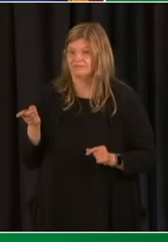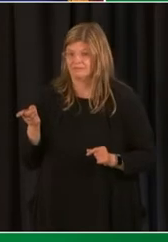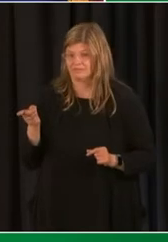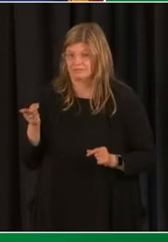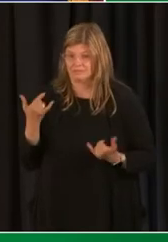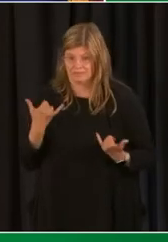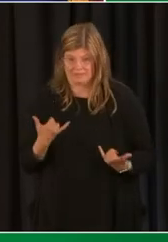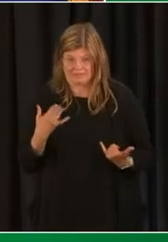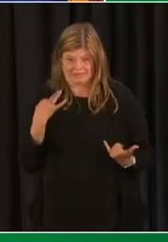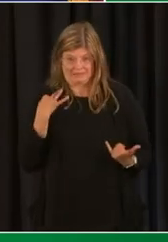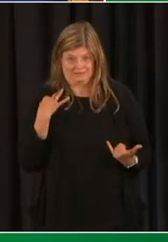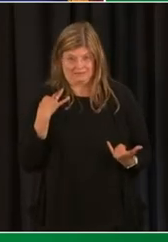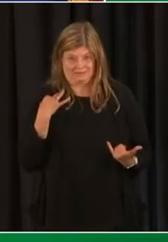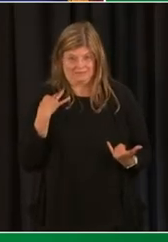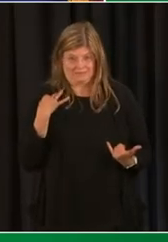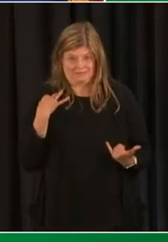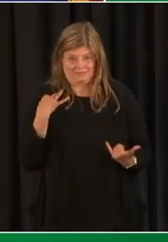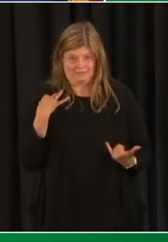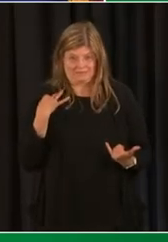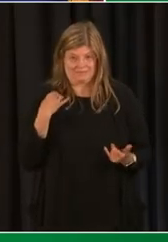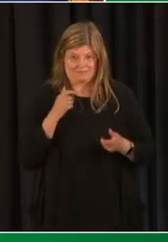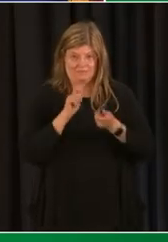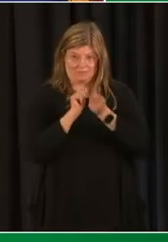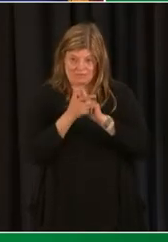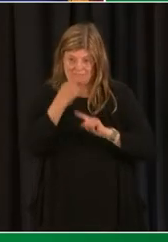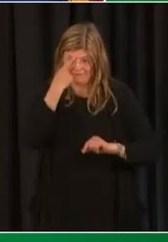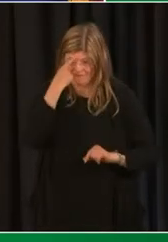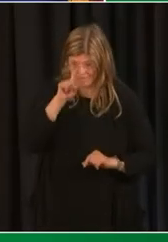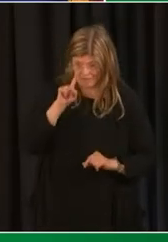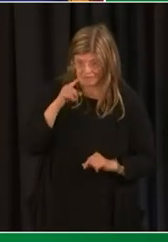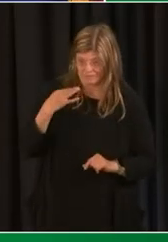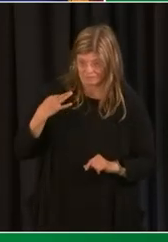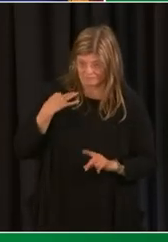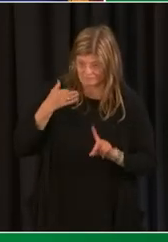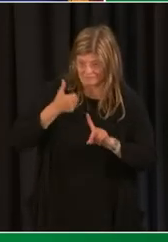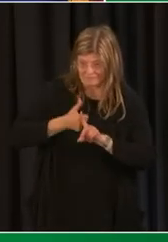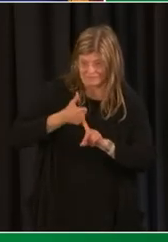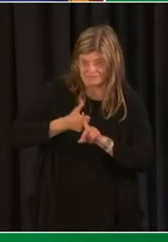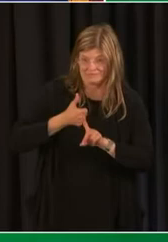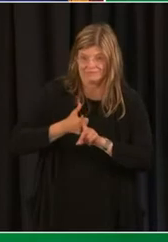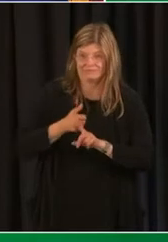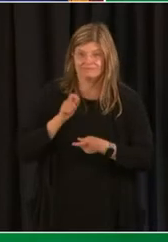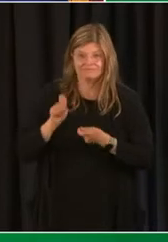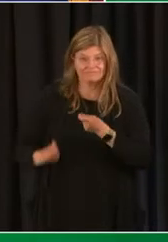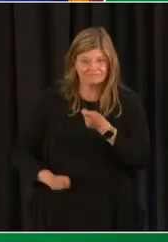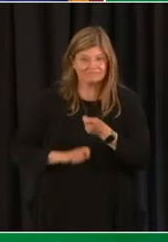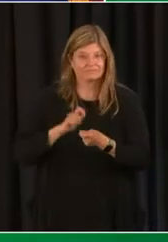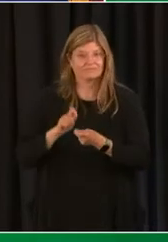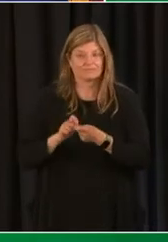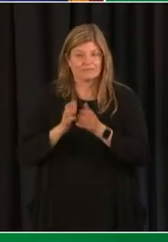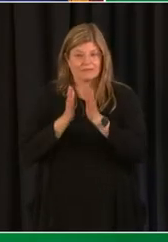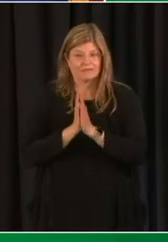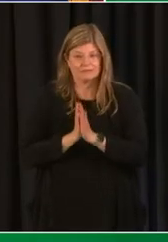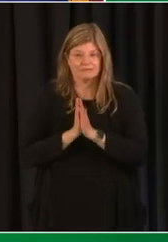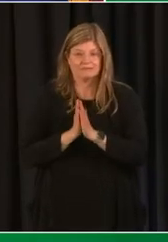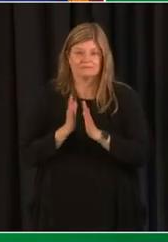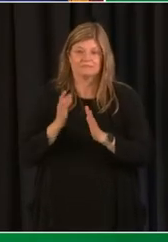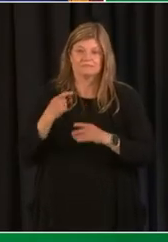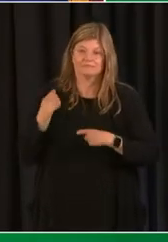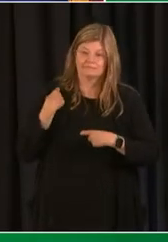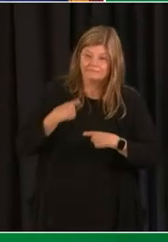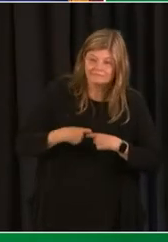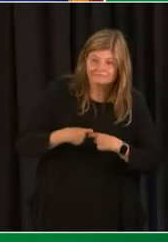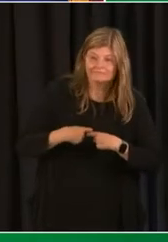the application and the translation for the application itself, specifically, she asked about Spanish and